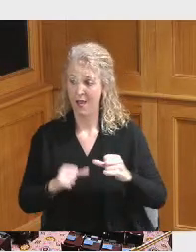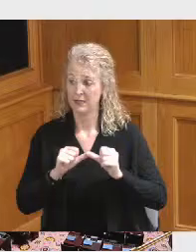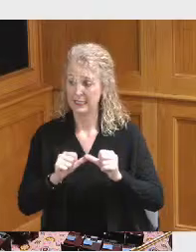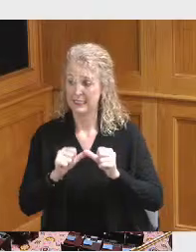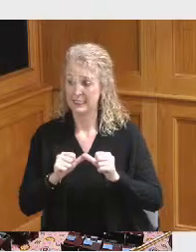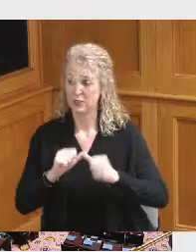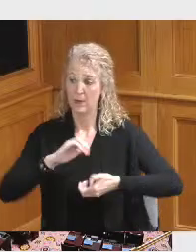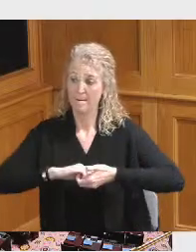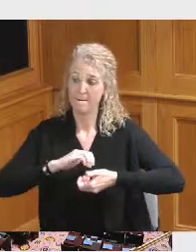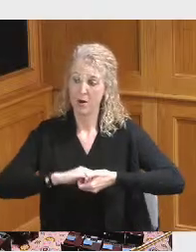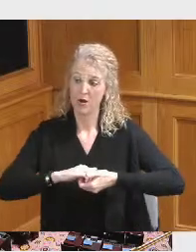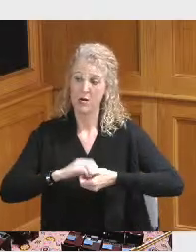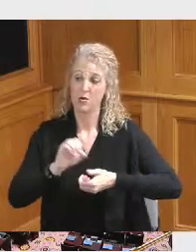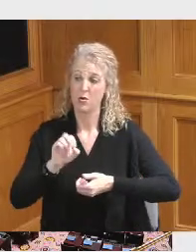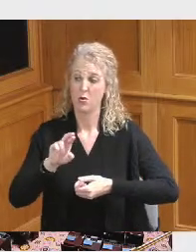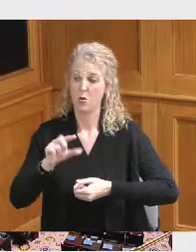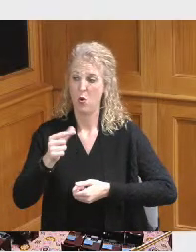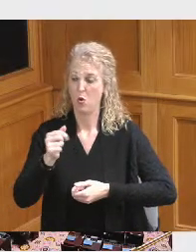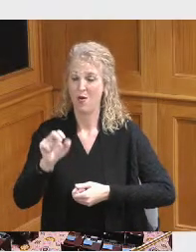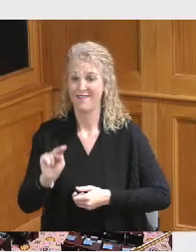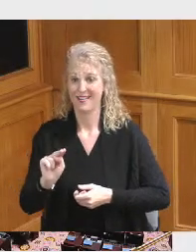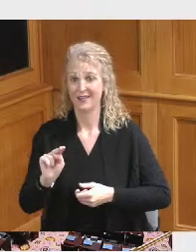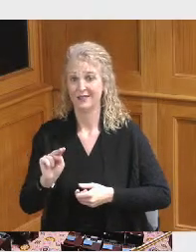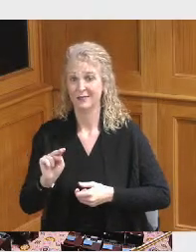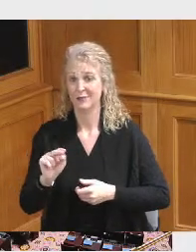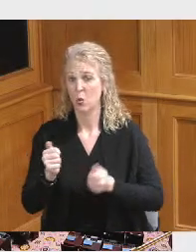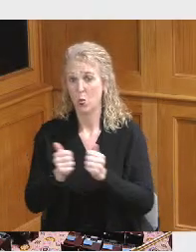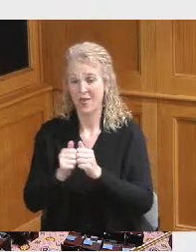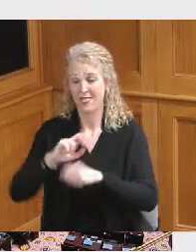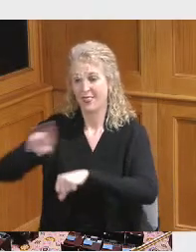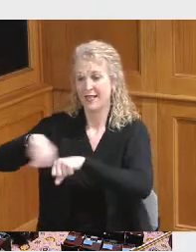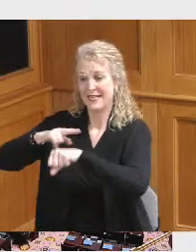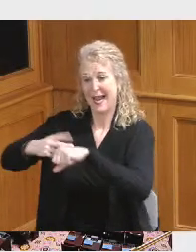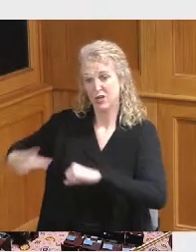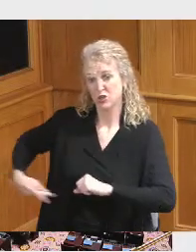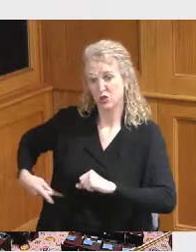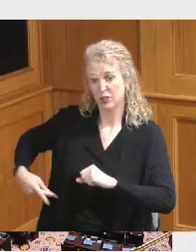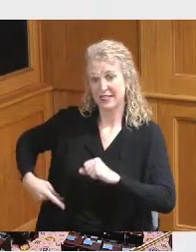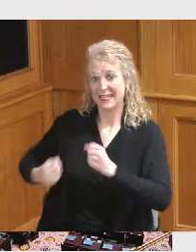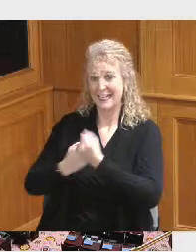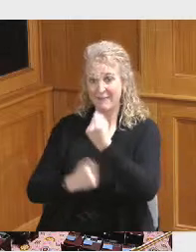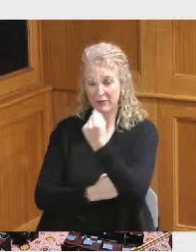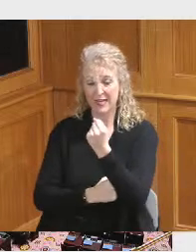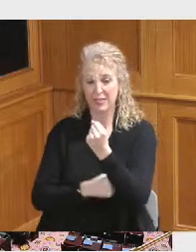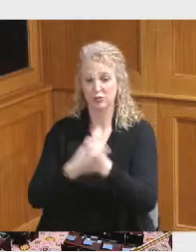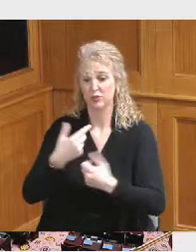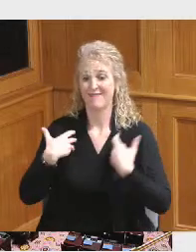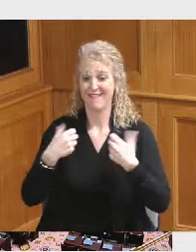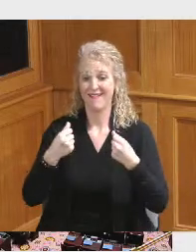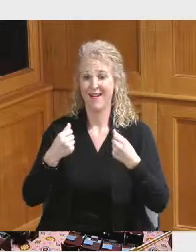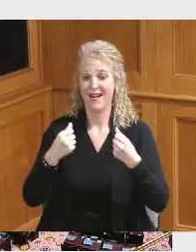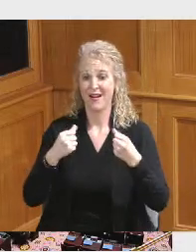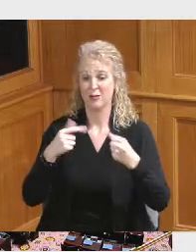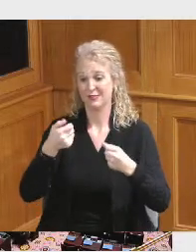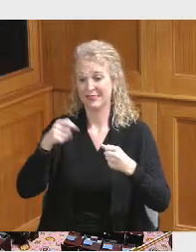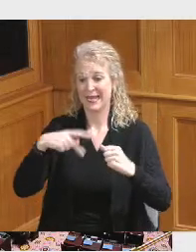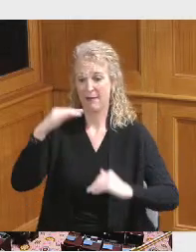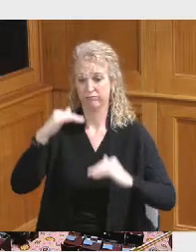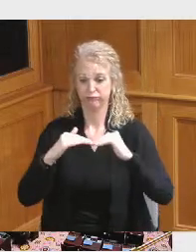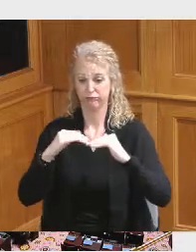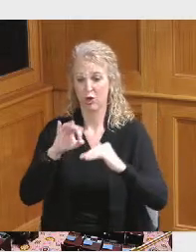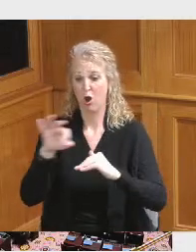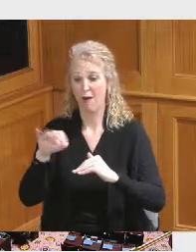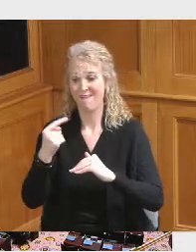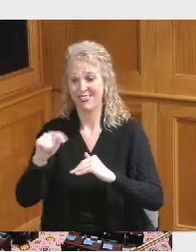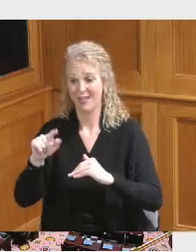and support the organ donation space with the National Kidney Foundation, Closing the Health Gap, Network for Hope, Off the List,